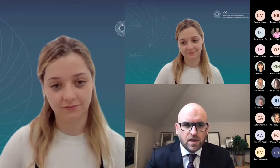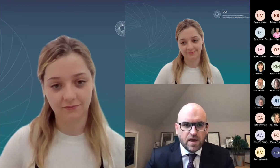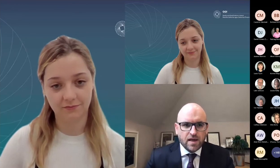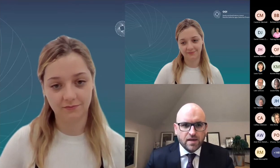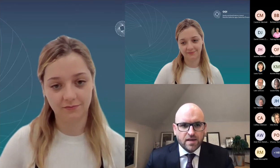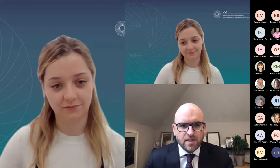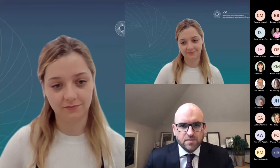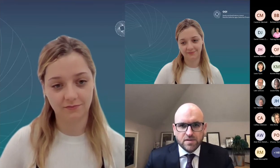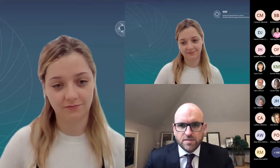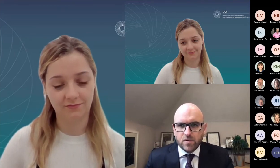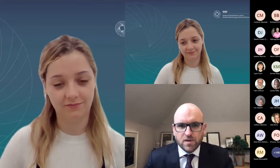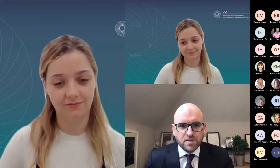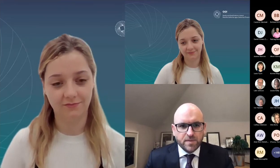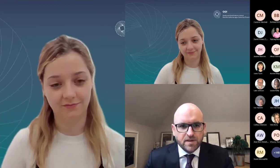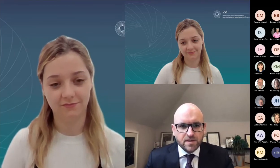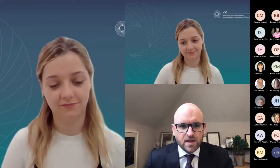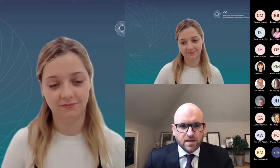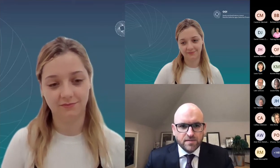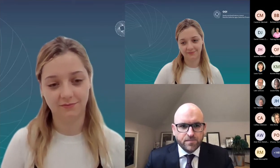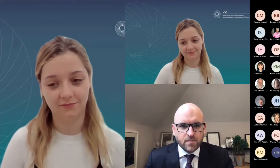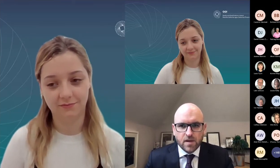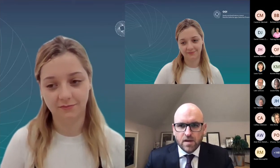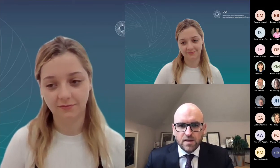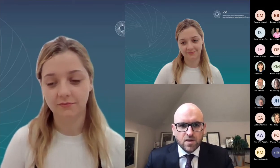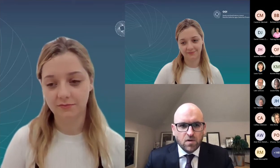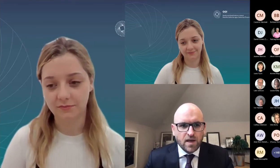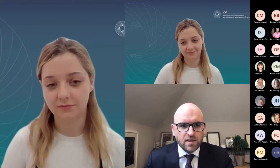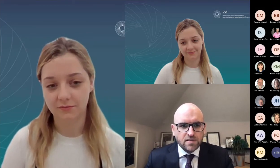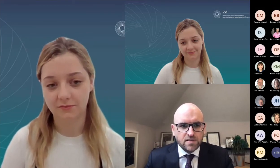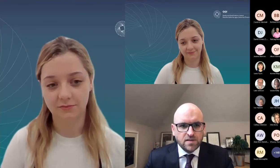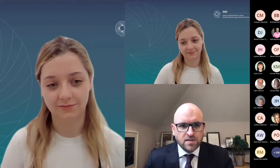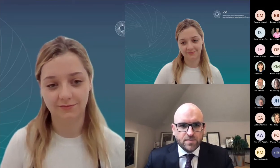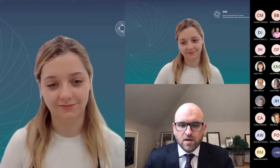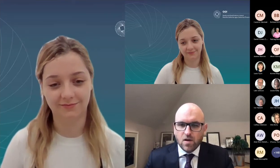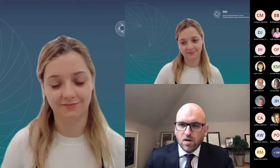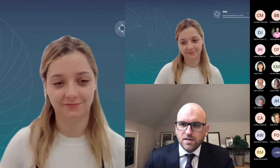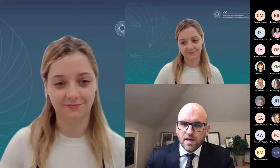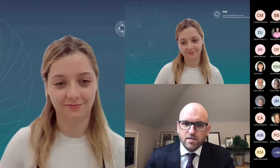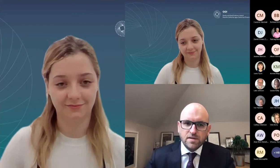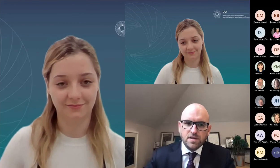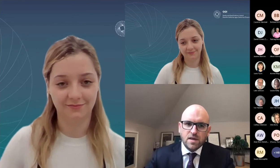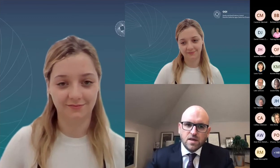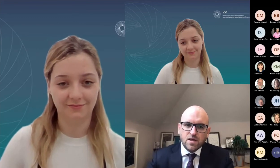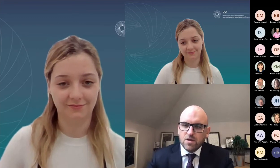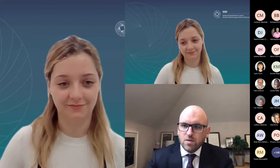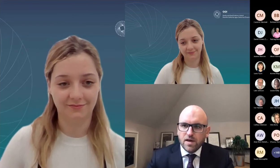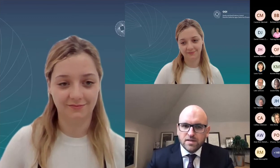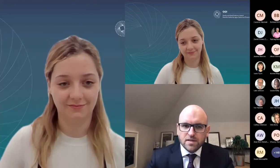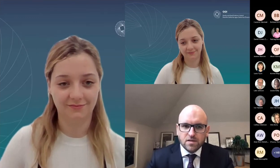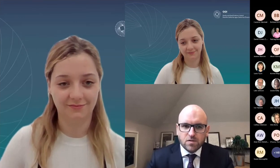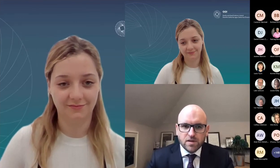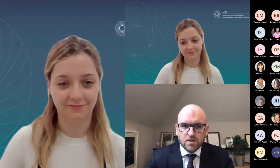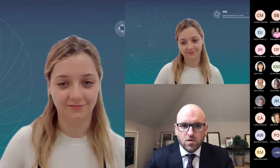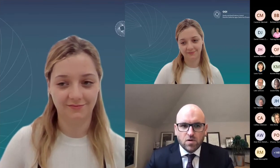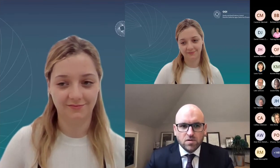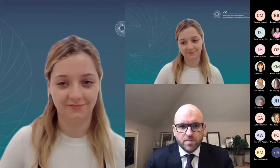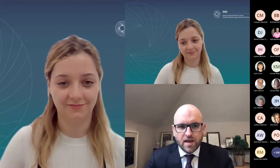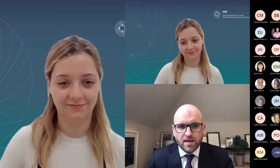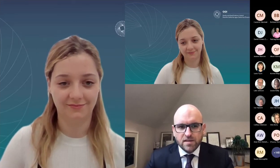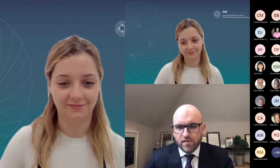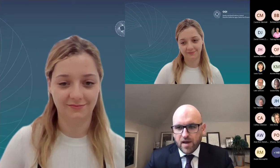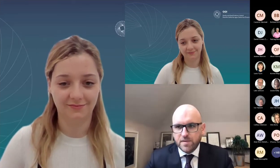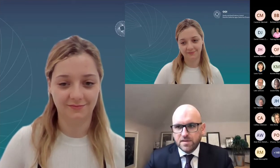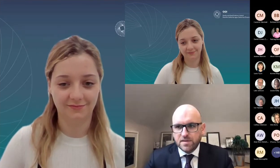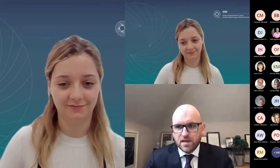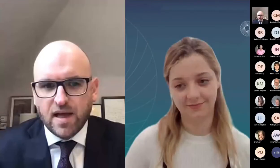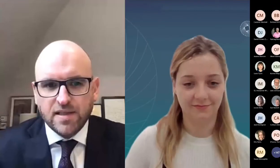stakeholder engagement this morning speaks to that. As the only agency to span all these areas, QQI has a critical role to